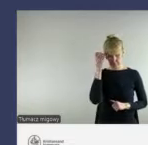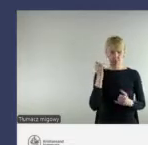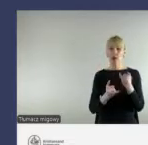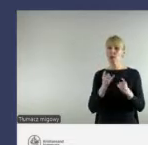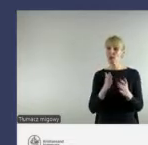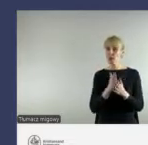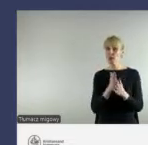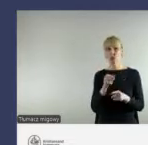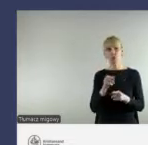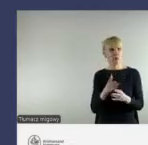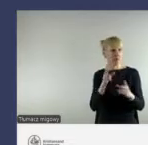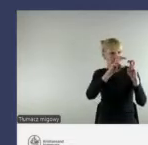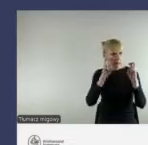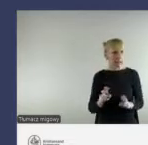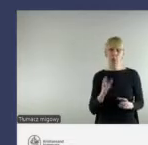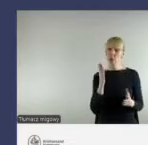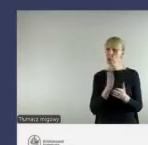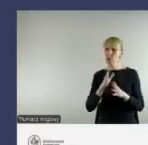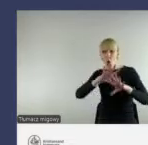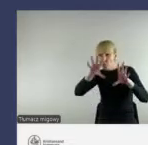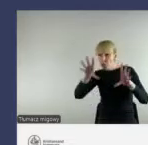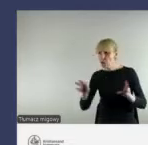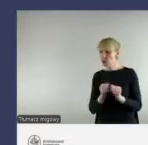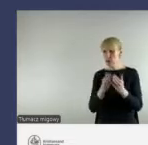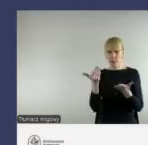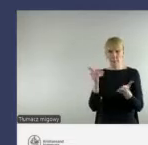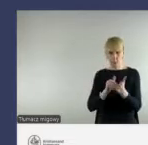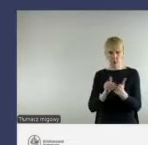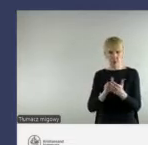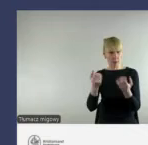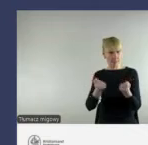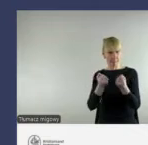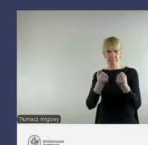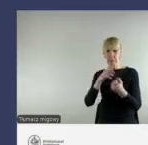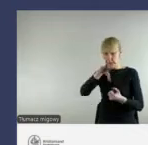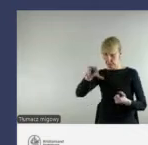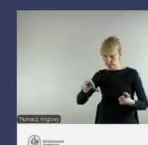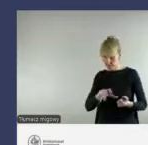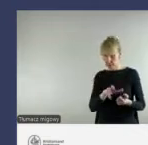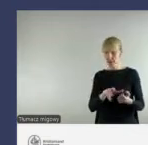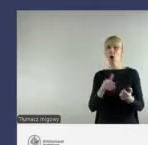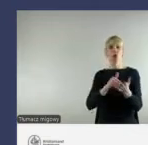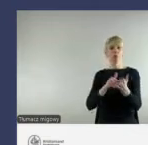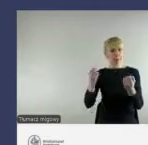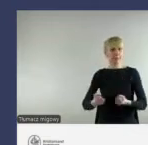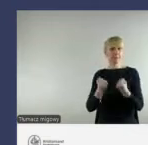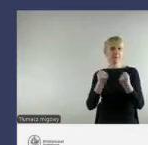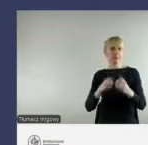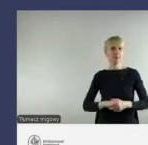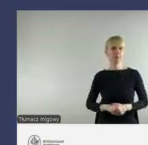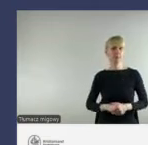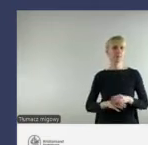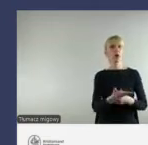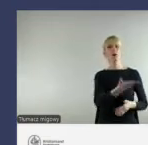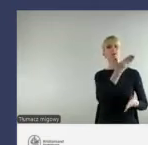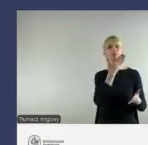So our conclusion from the comprehensive risk analysis says that we have to build civil protection and self-preparedness